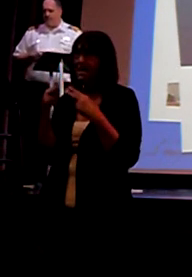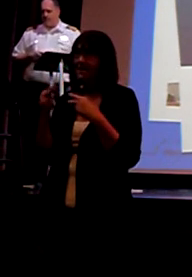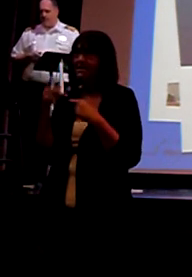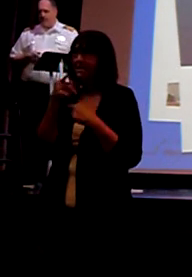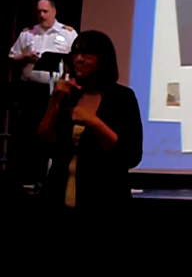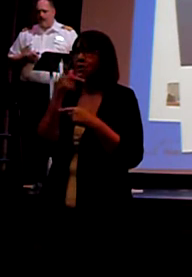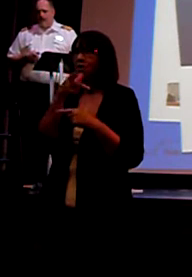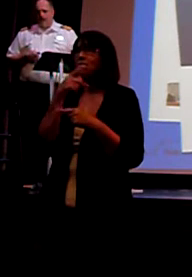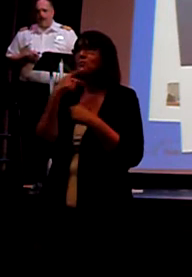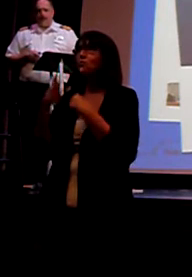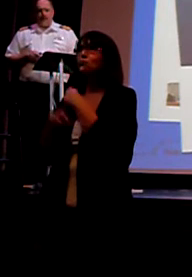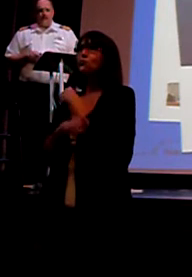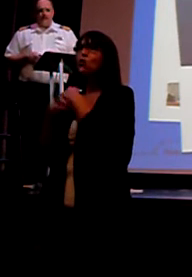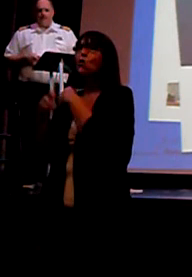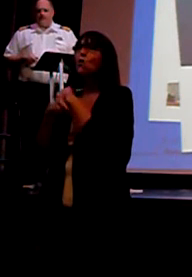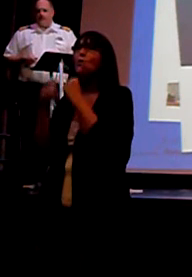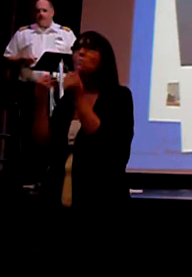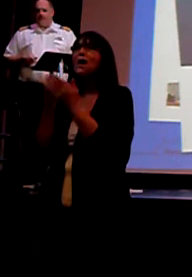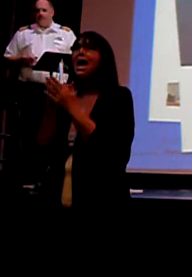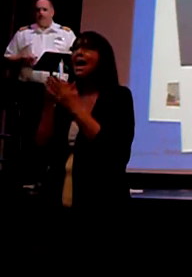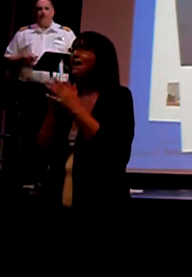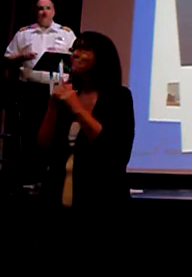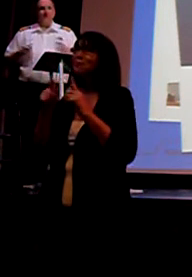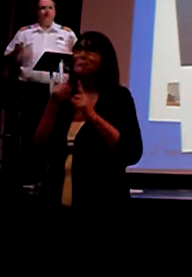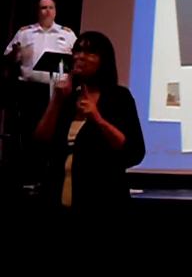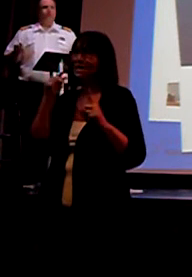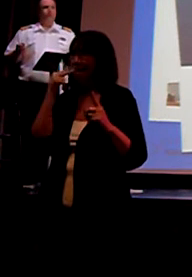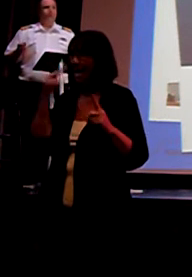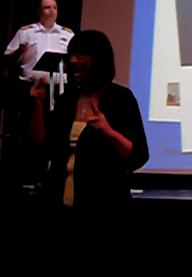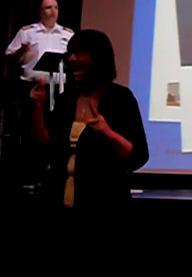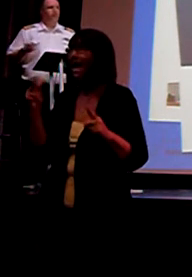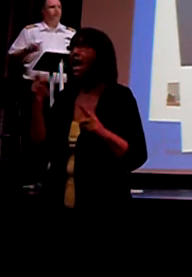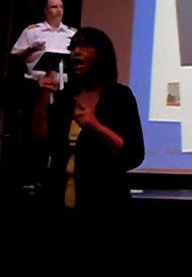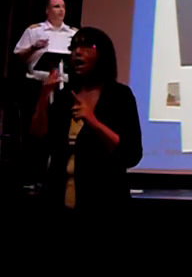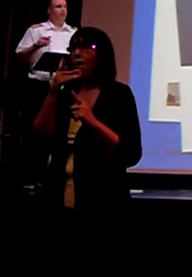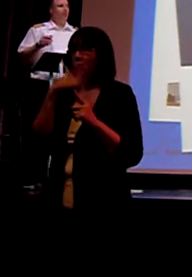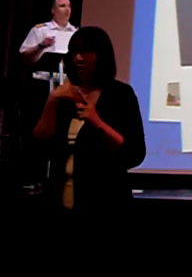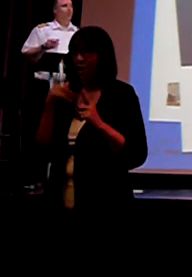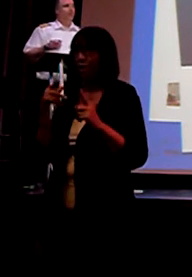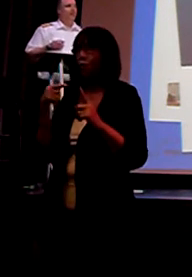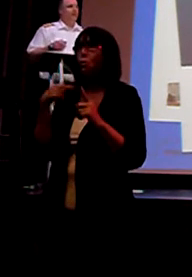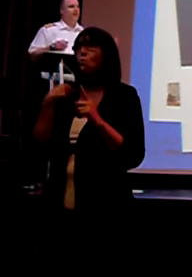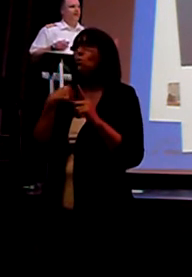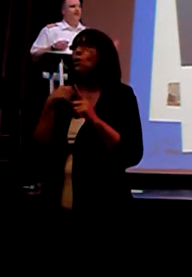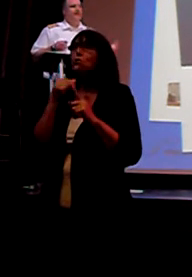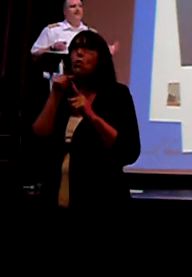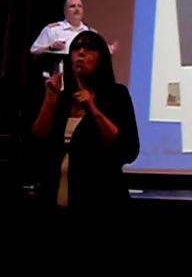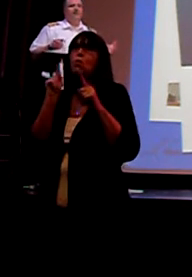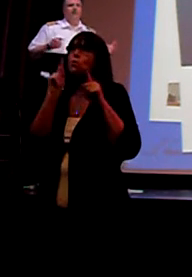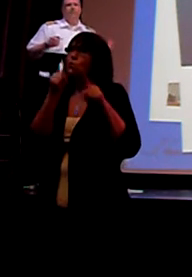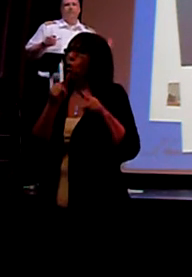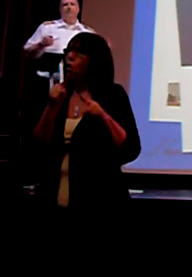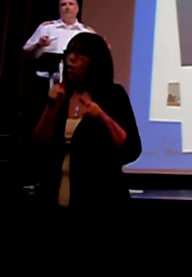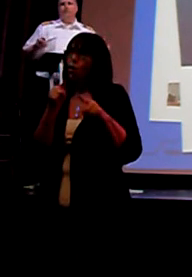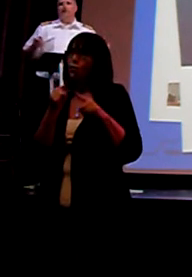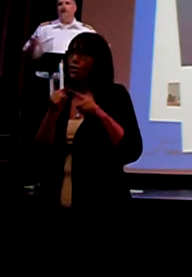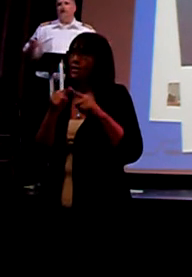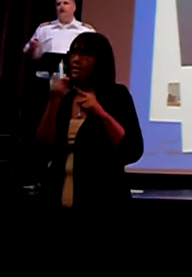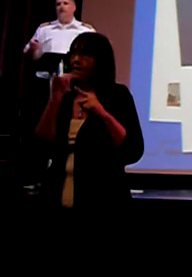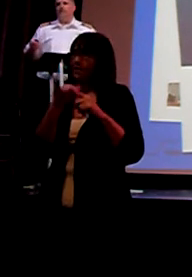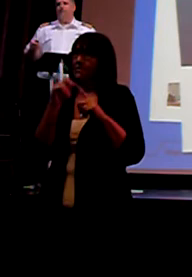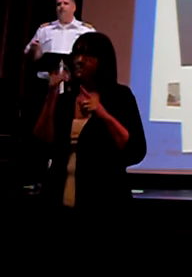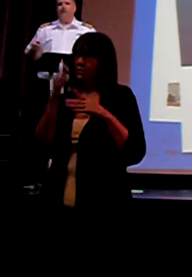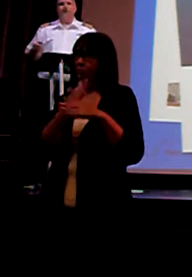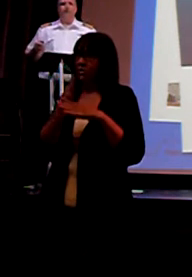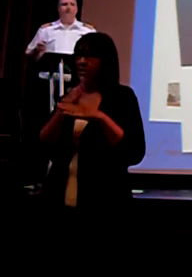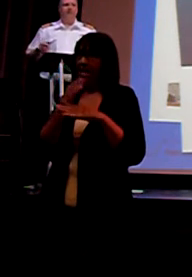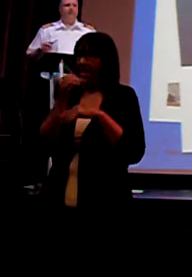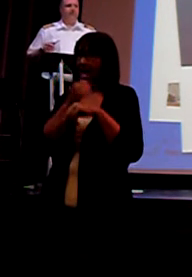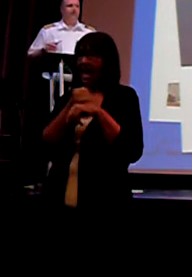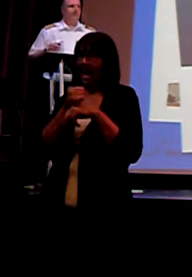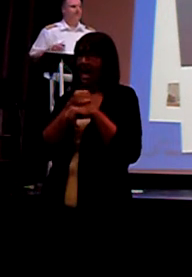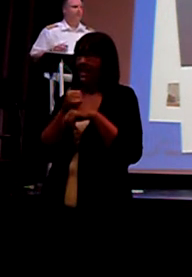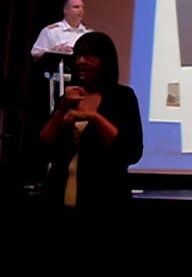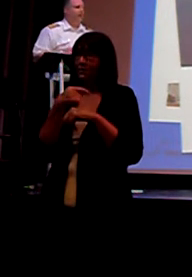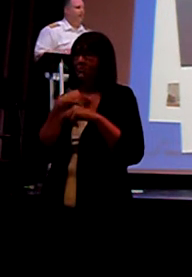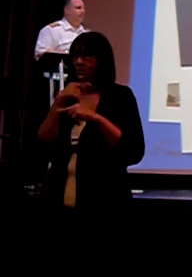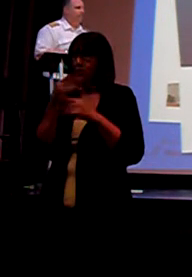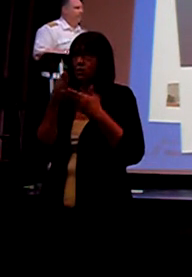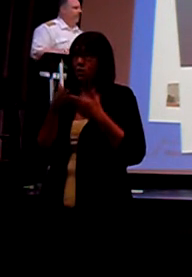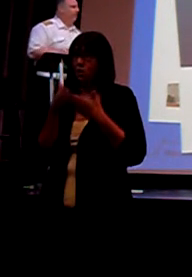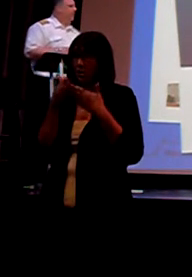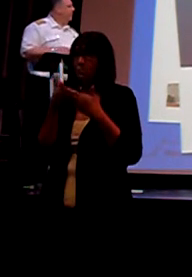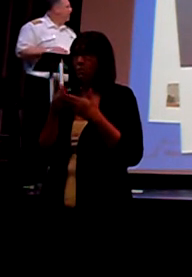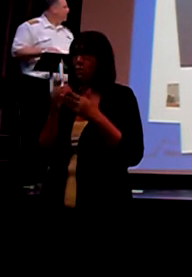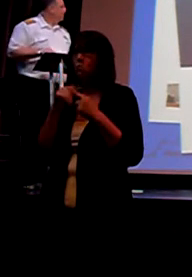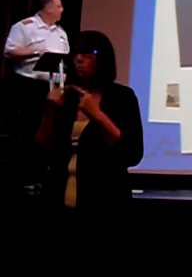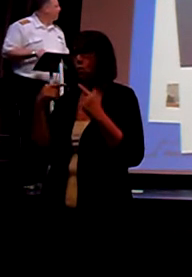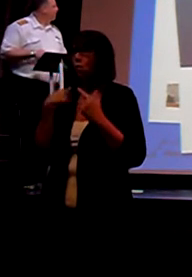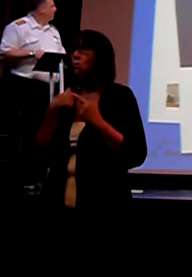treason. And it's nice to go through there. We don't go in the sound between the island and Marseille with this ship,